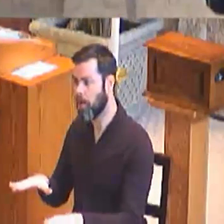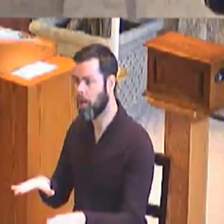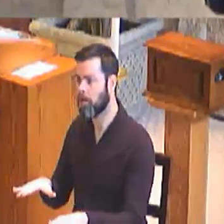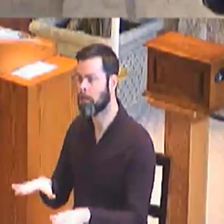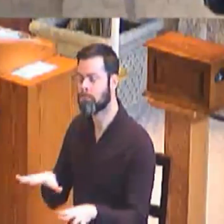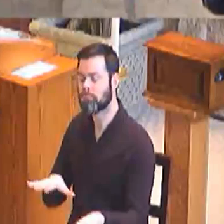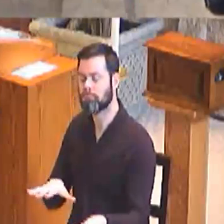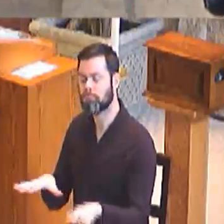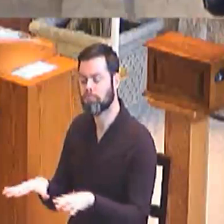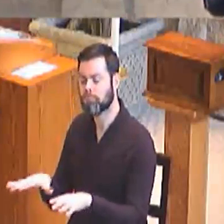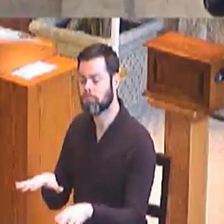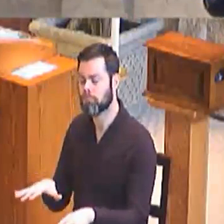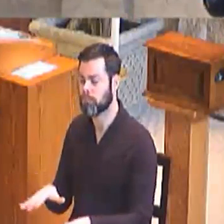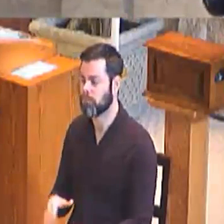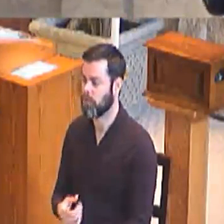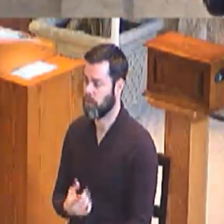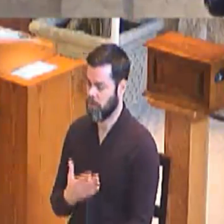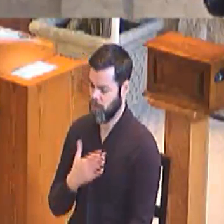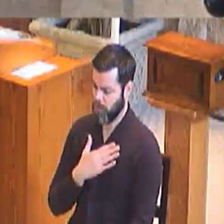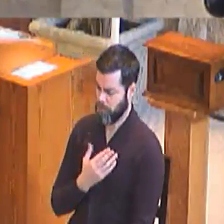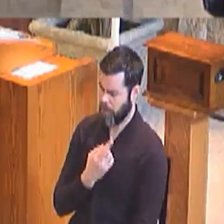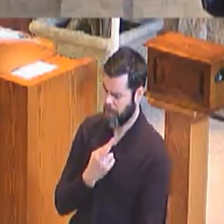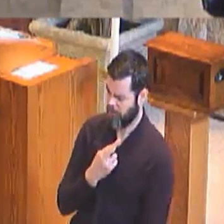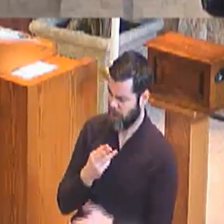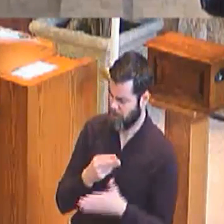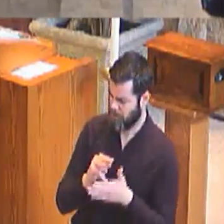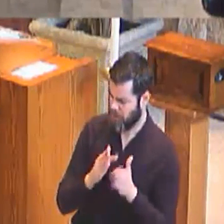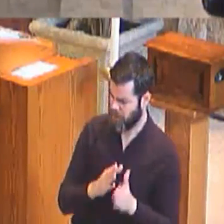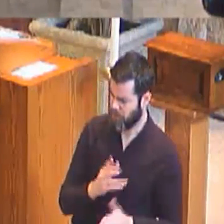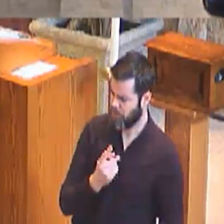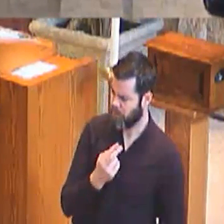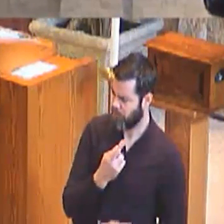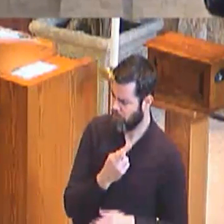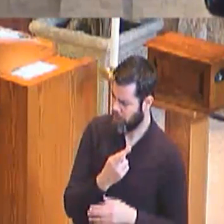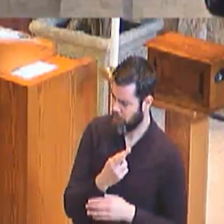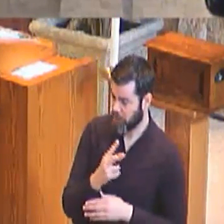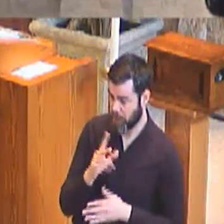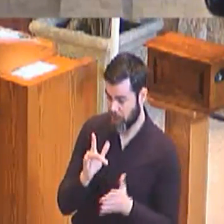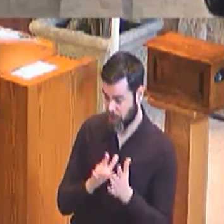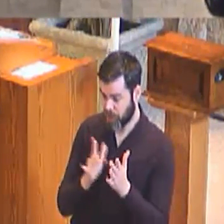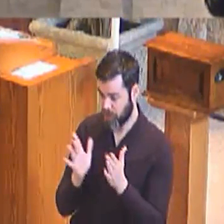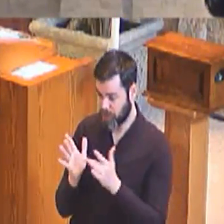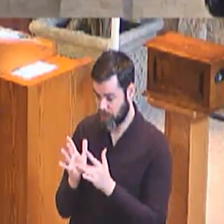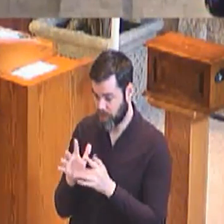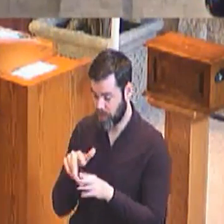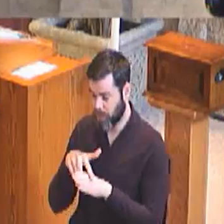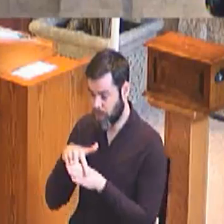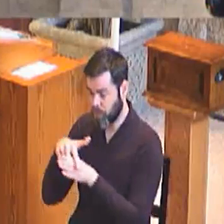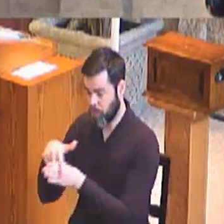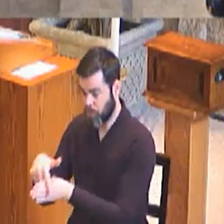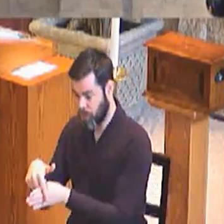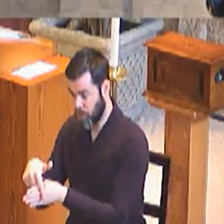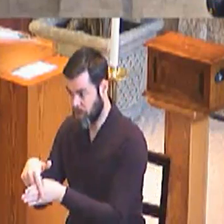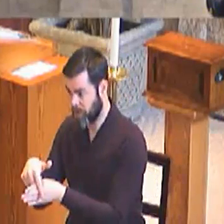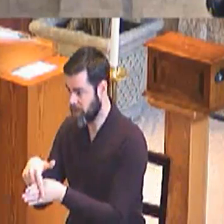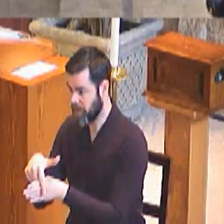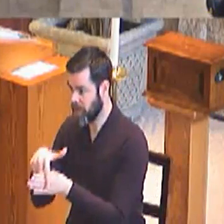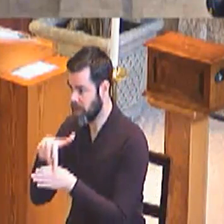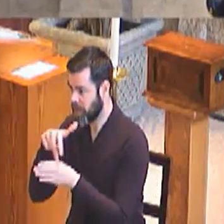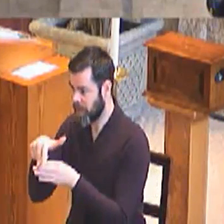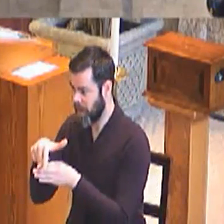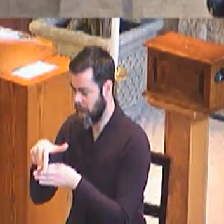quote one of my ministerial friends, Jesus rode the donkey. The donkey did not ride